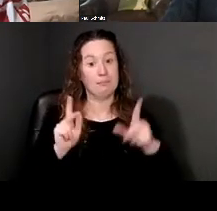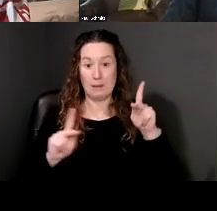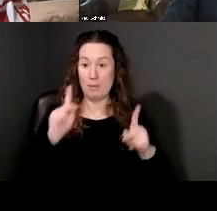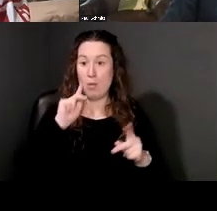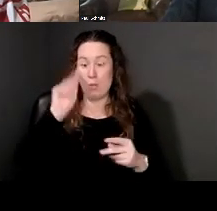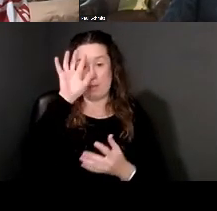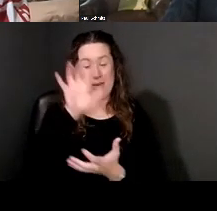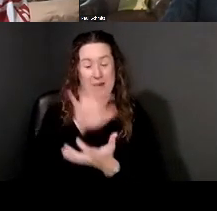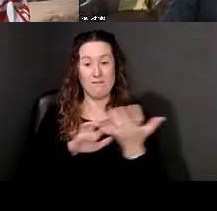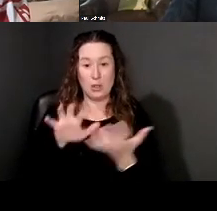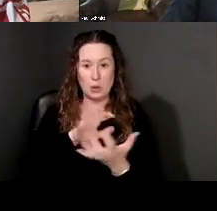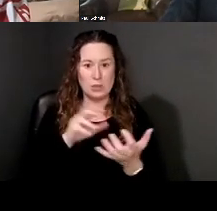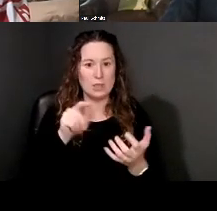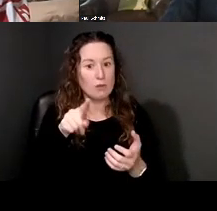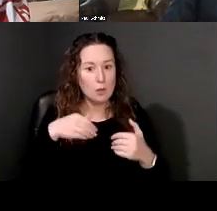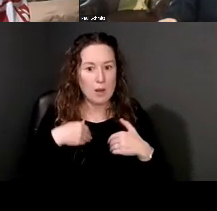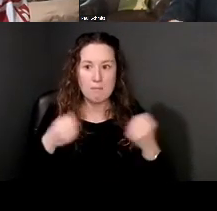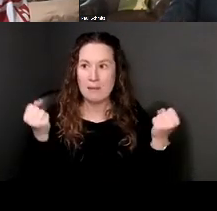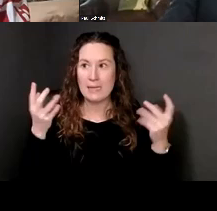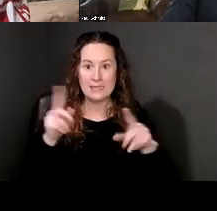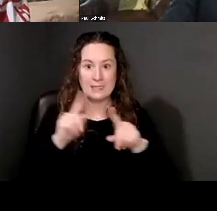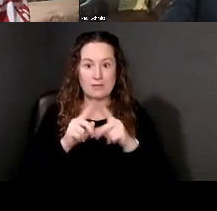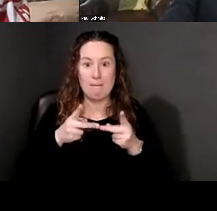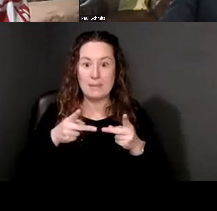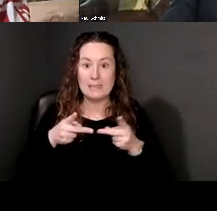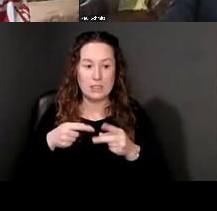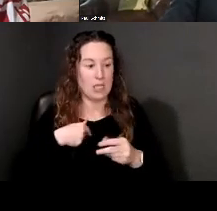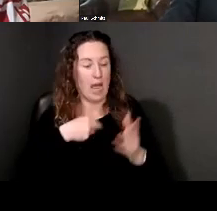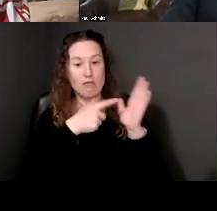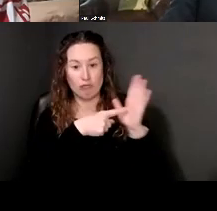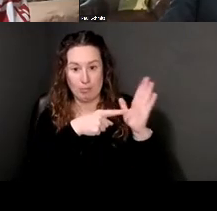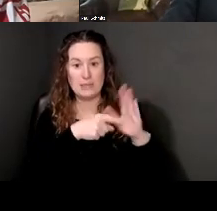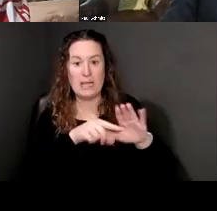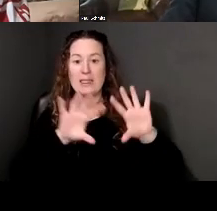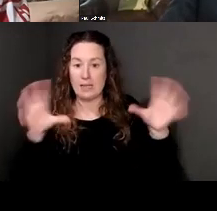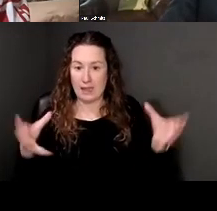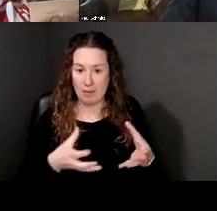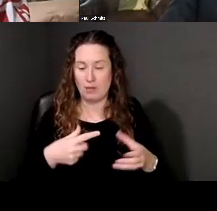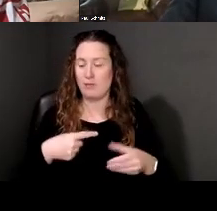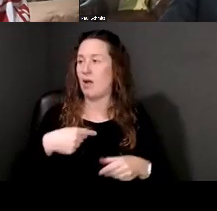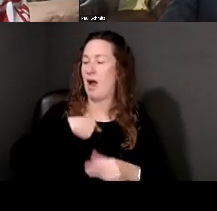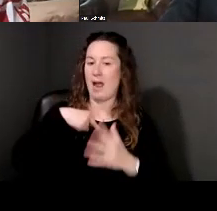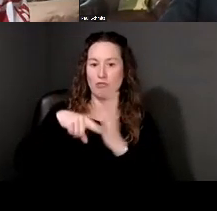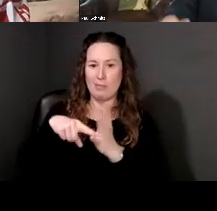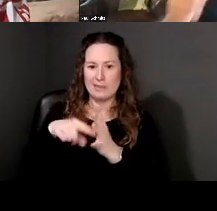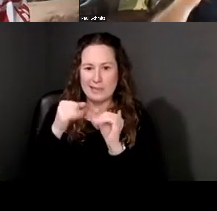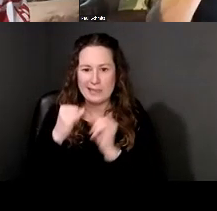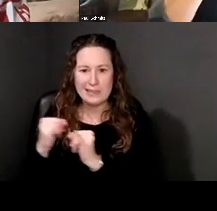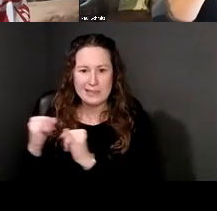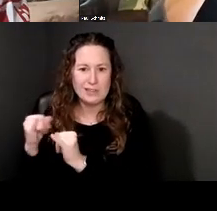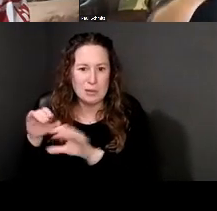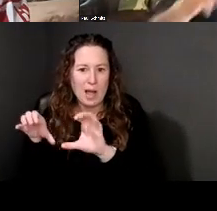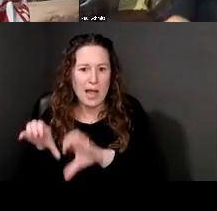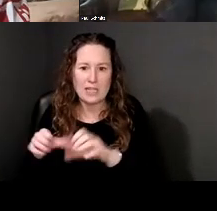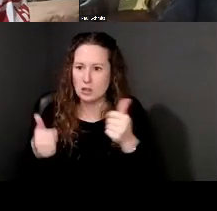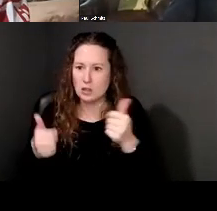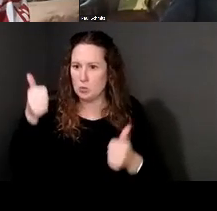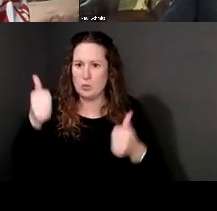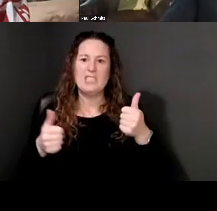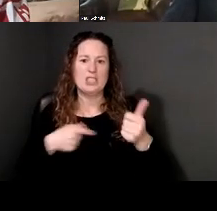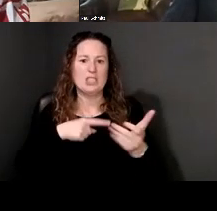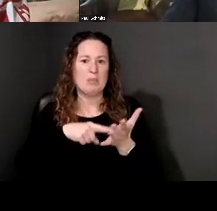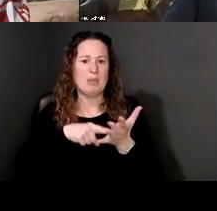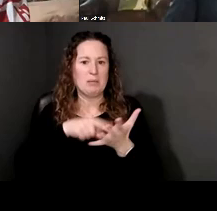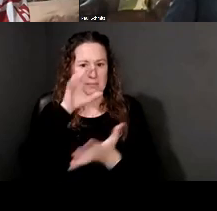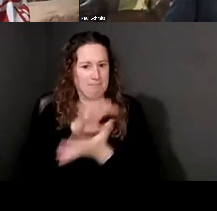in too many positions about whether you're representing the collaborative or the individual action. I think Jen's